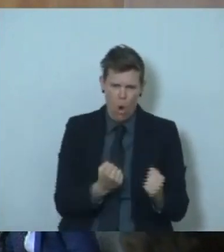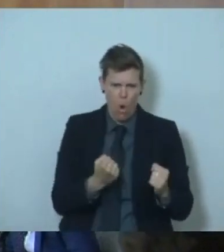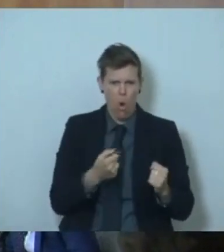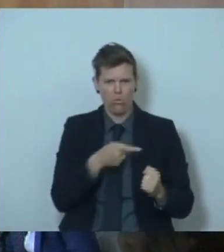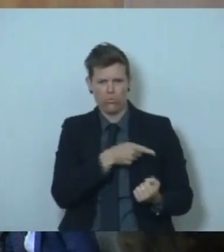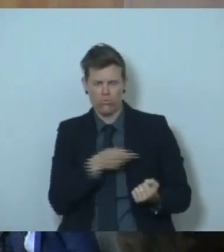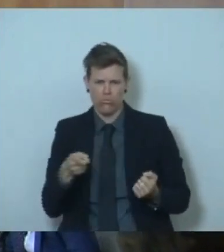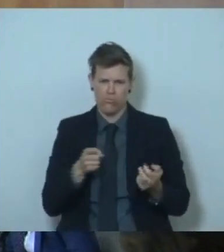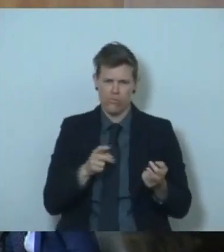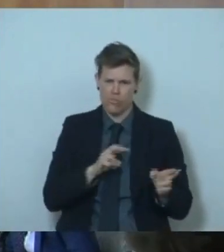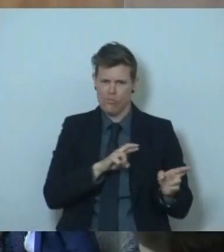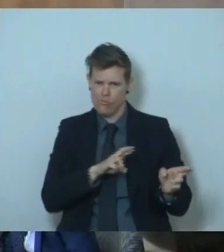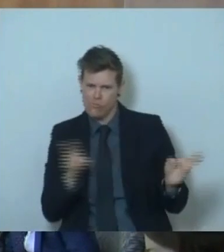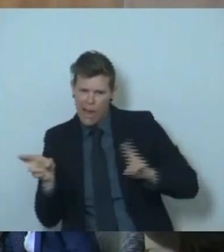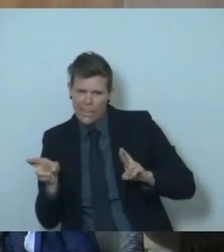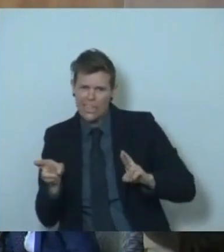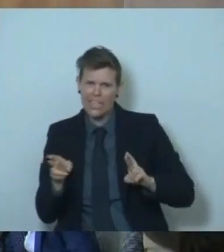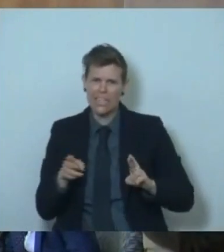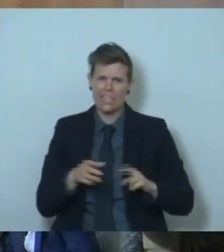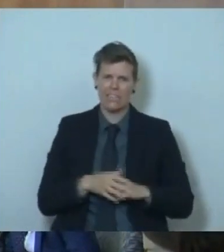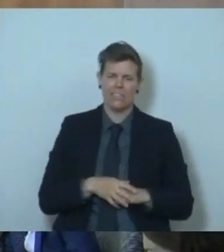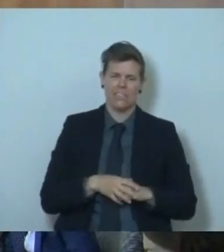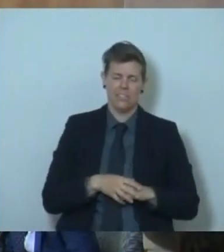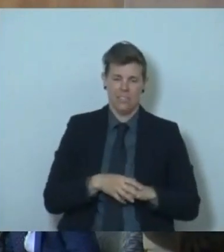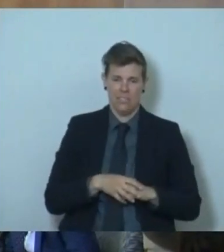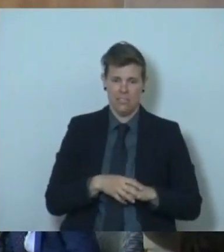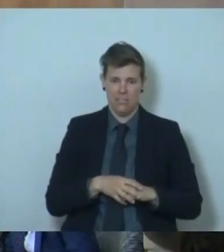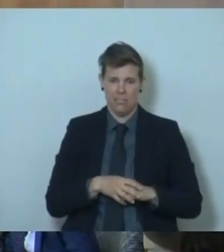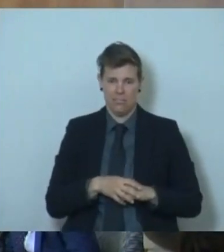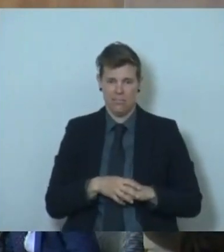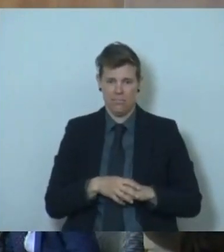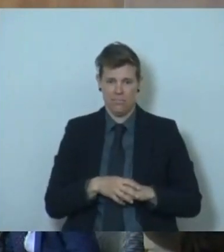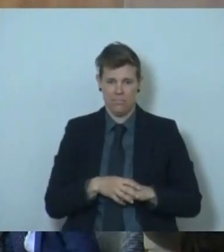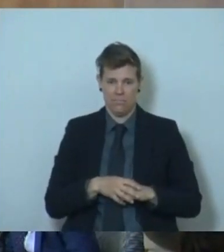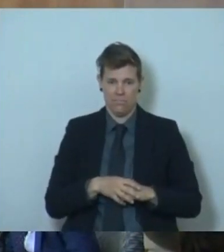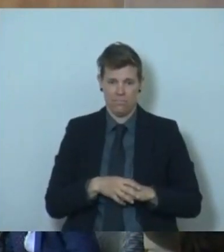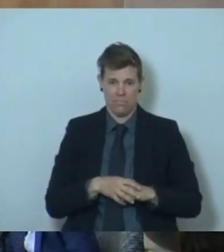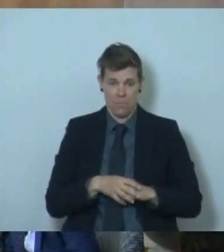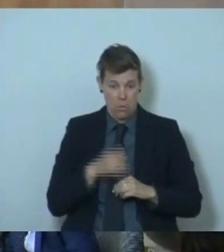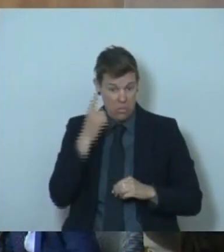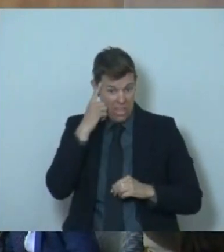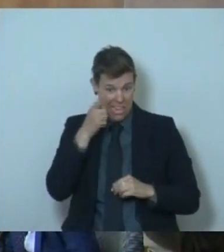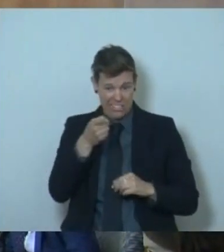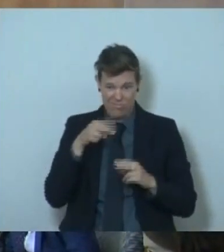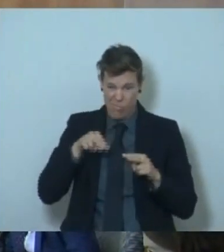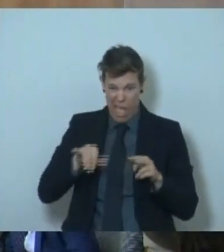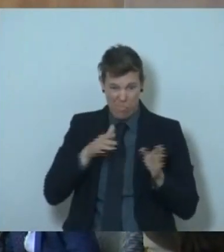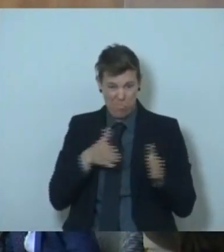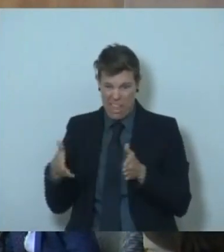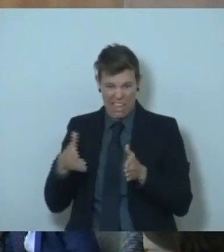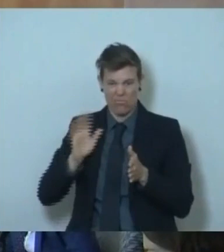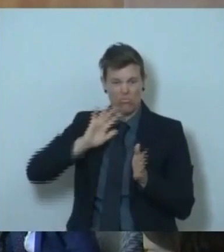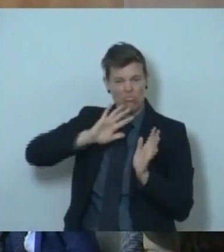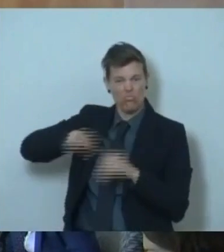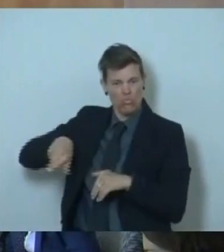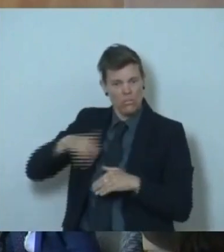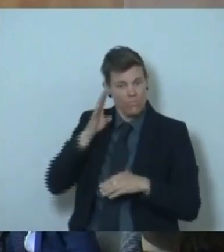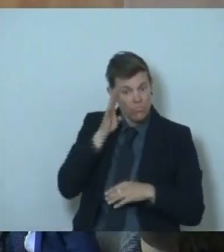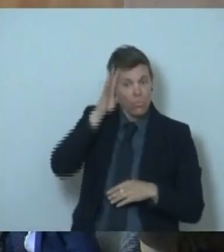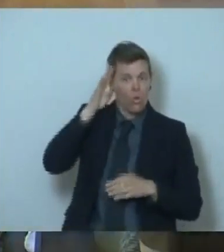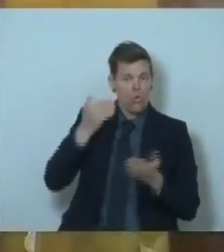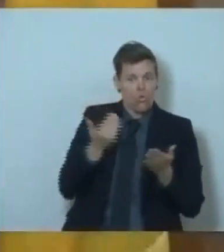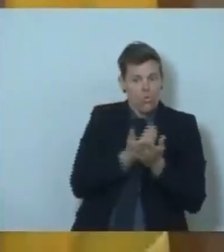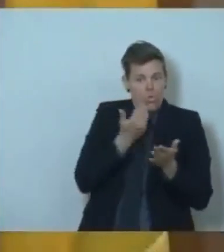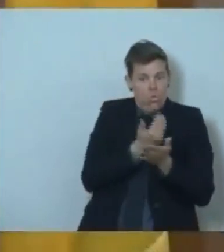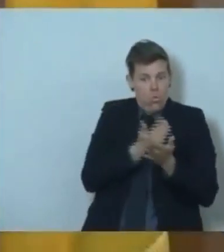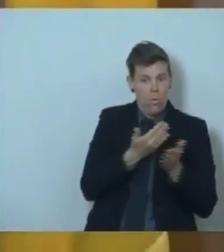like making a new plan once this is all said and done with? Was the state, I guess, so to speak, prepared? So I really